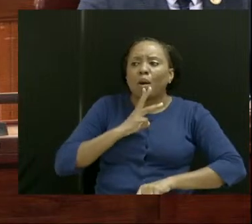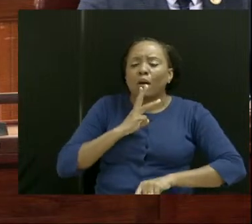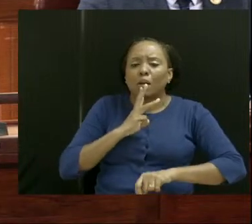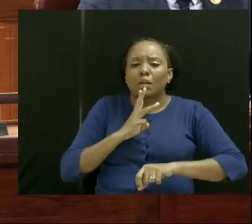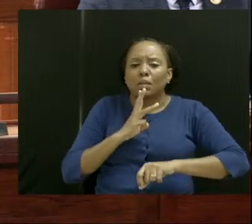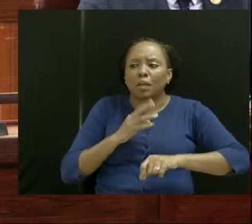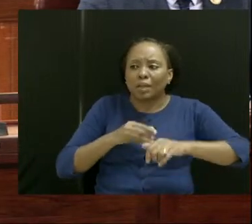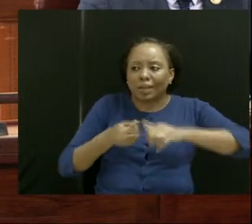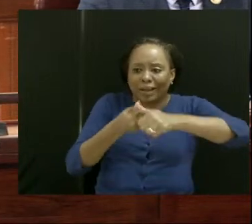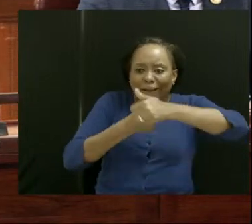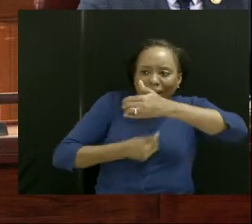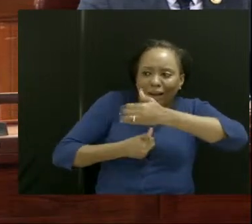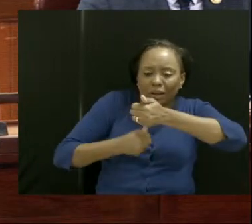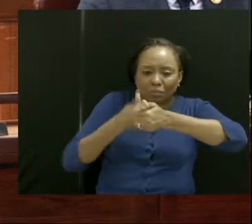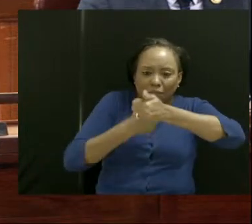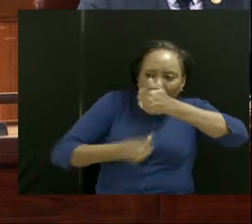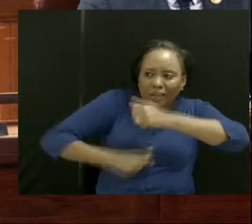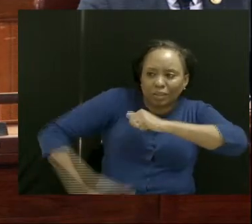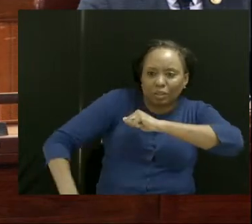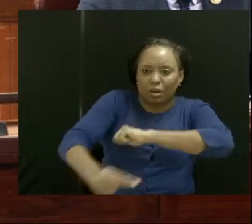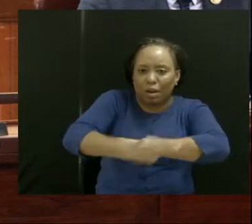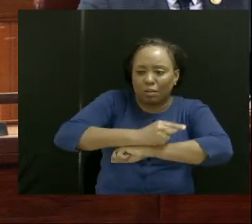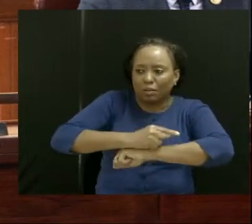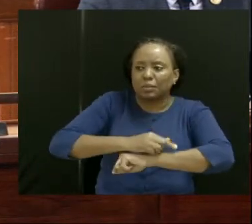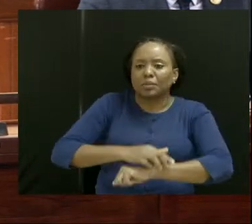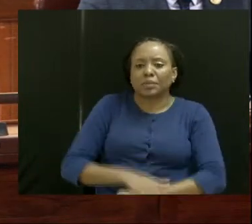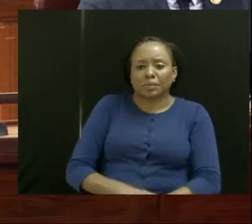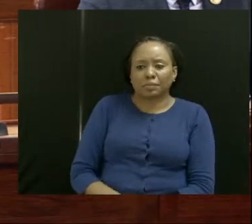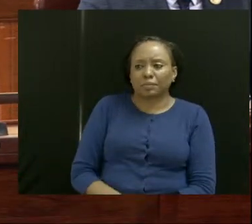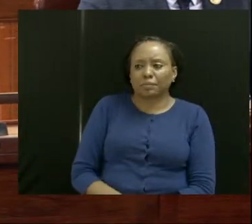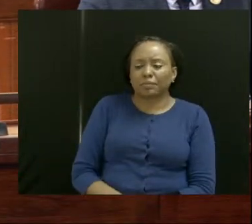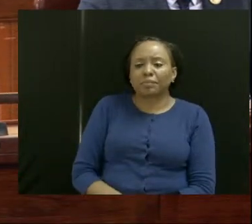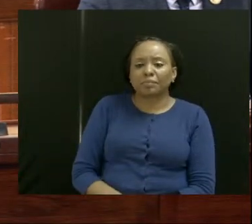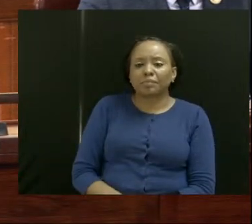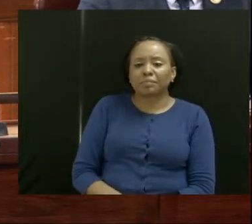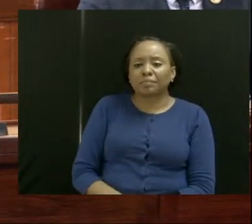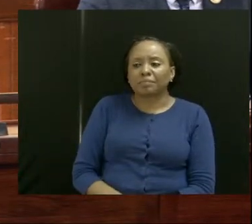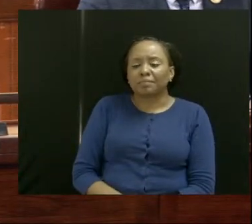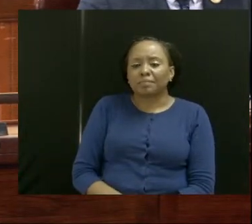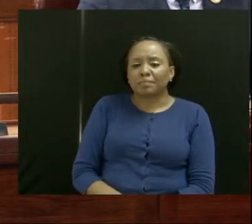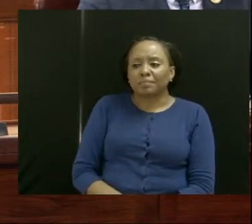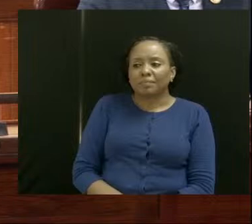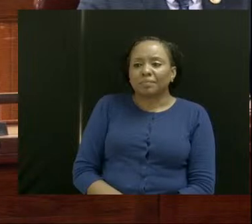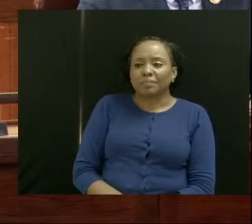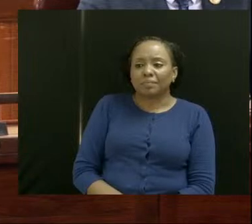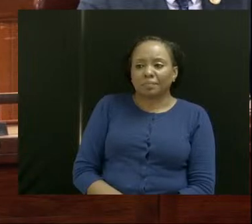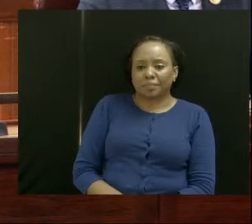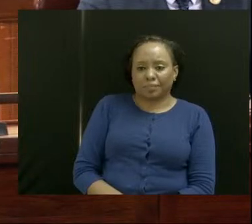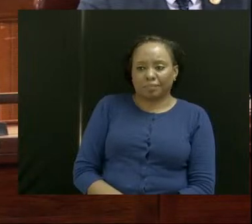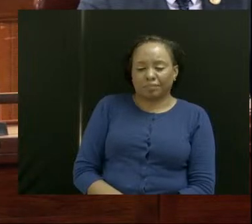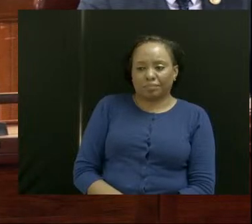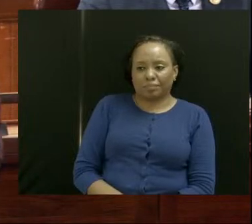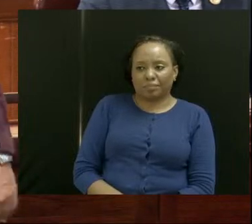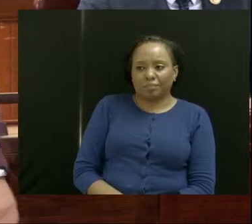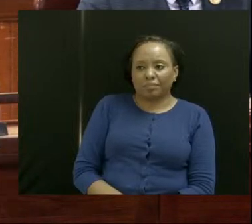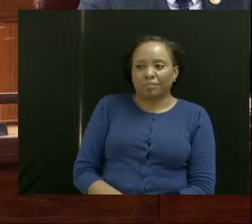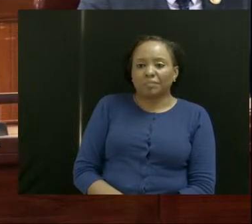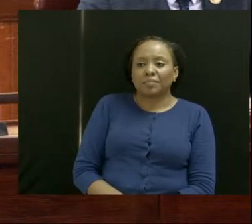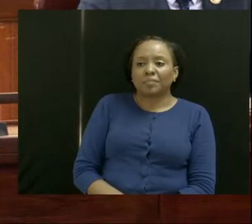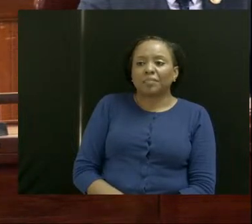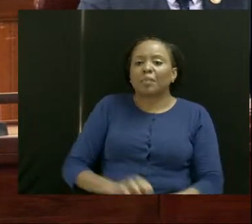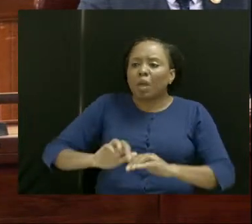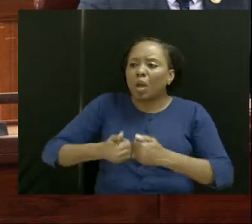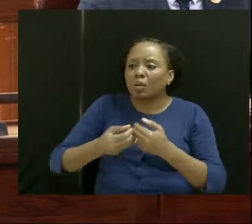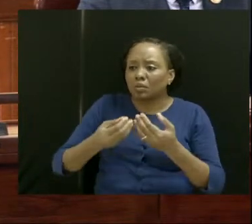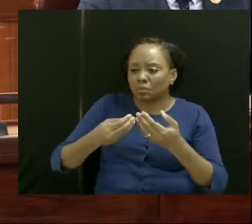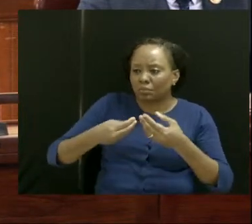about. Should be about the sale of agrochemicals and their use within